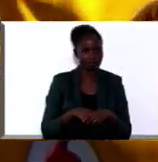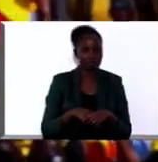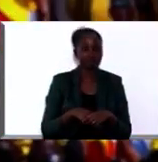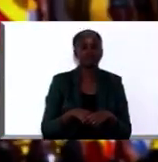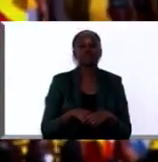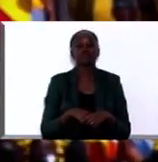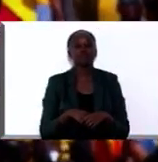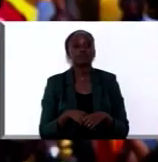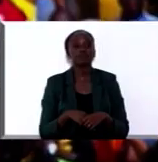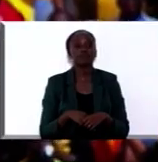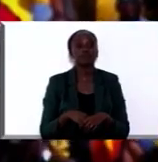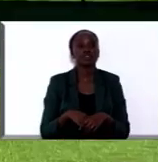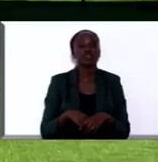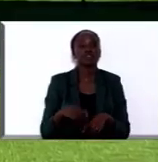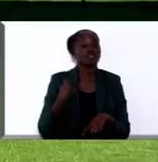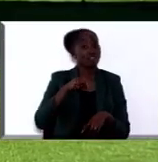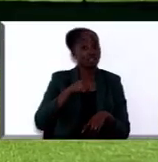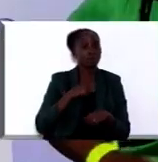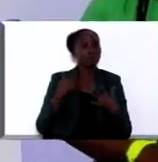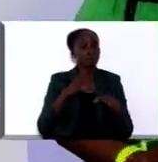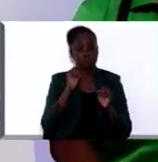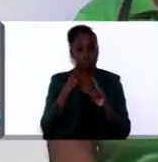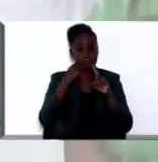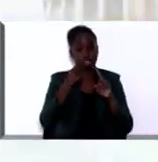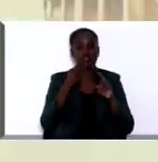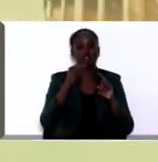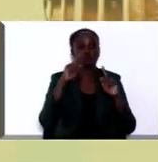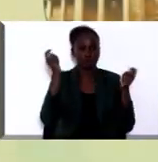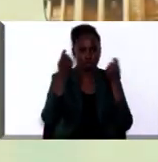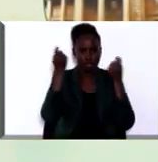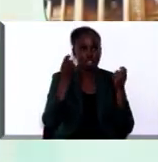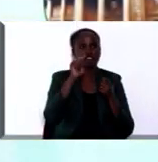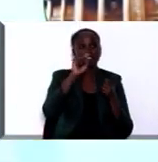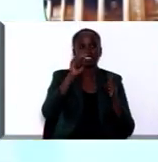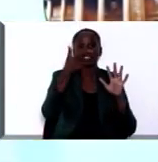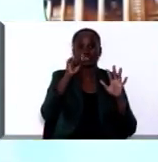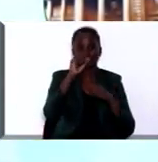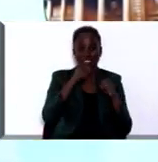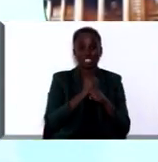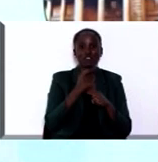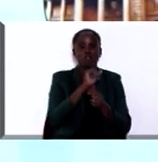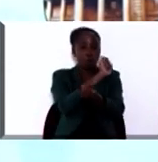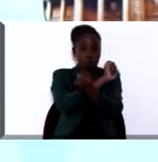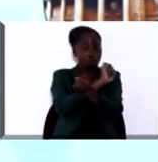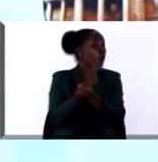We are looking forward to the 90th anniversary of Orlando Pirates in 2027.